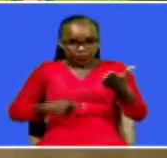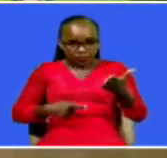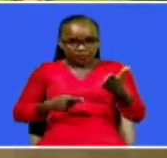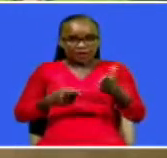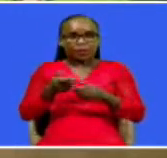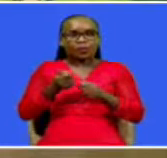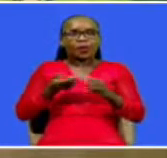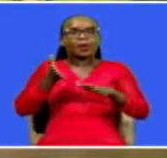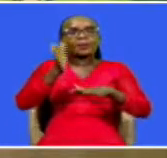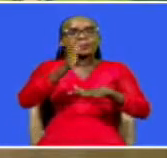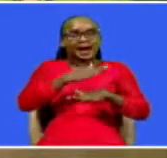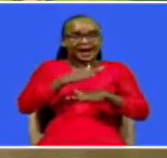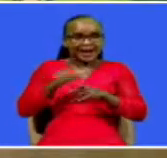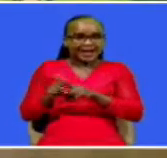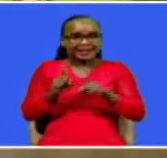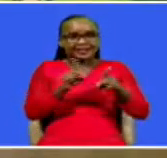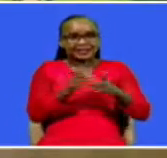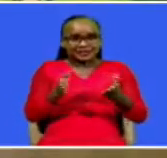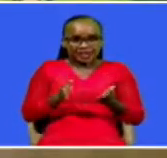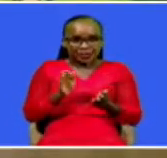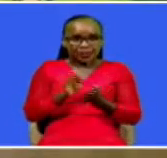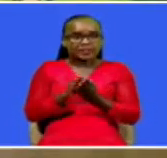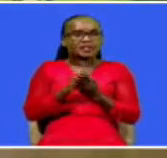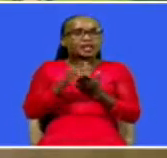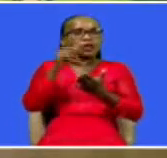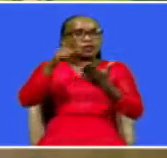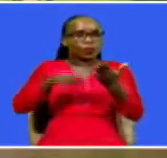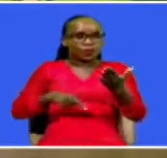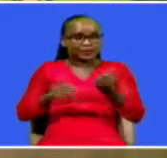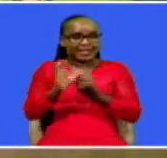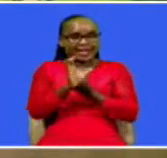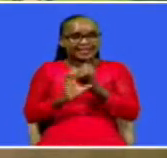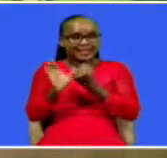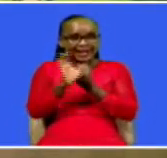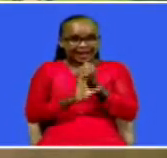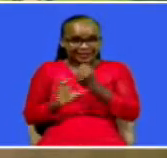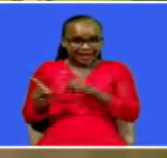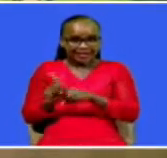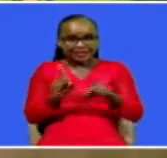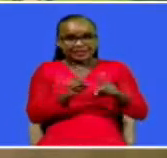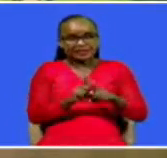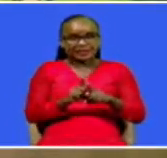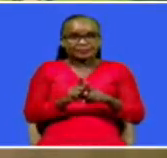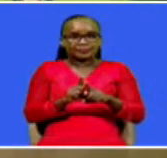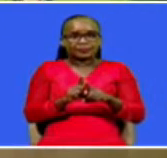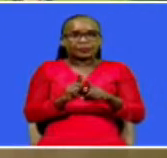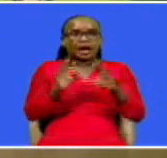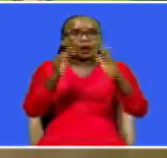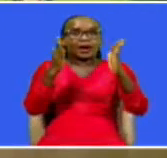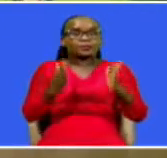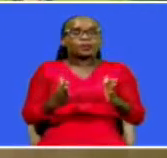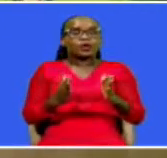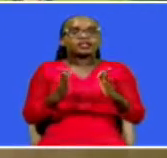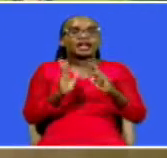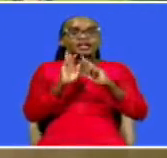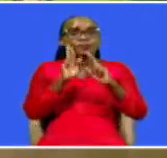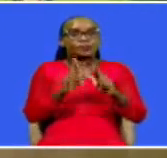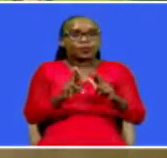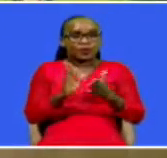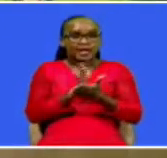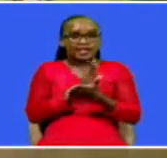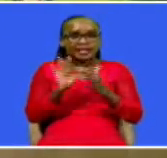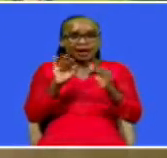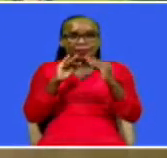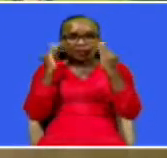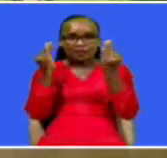back gains made in restoring the forest cover in the country. And as Suleiman Yeri now reports, some families